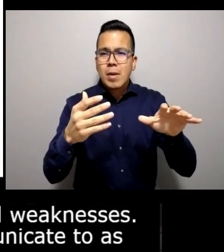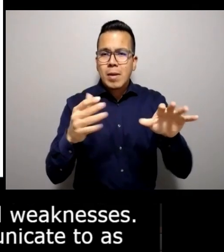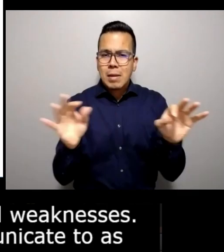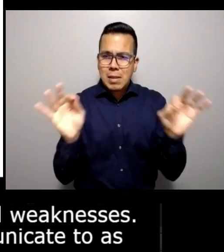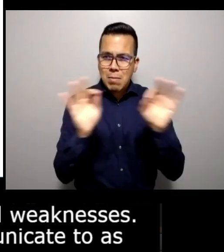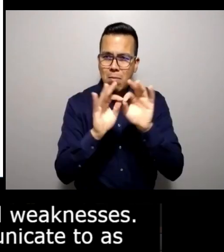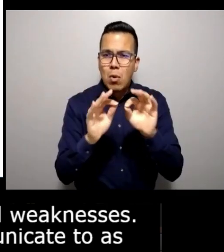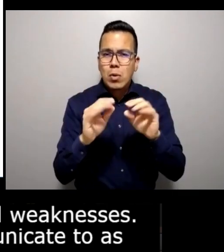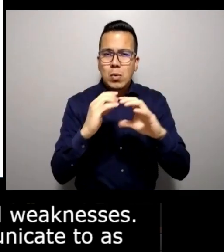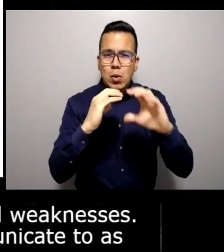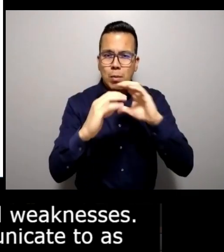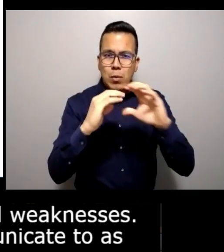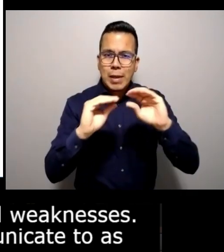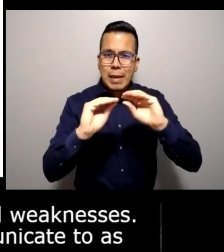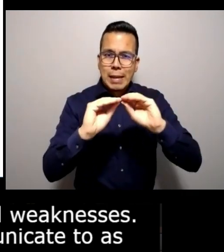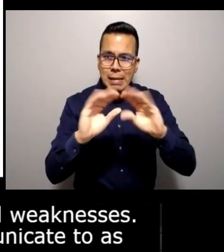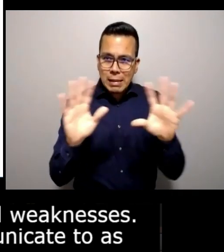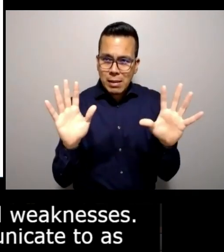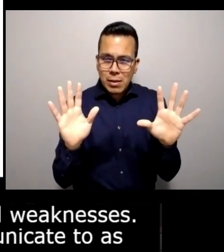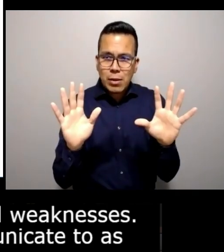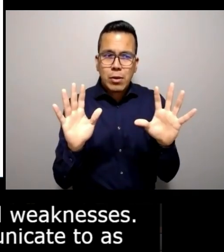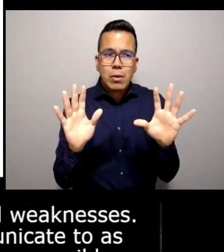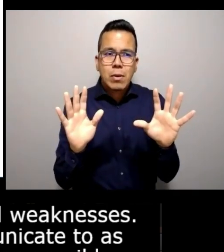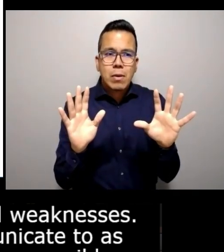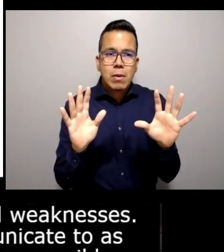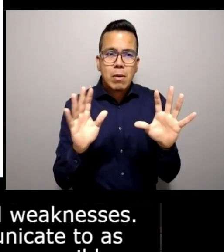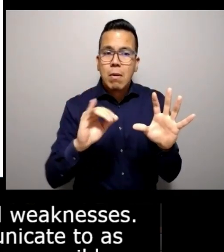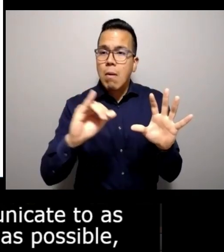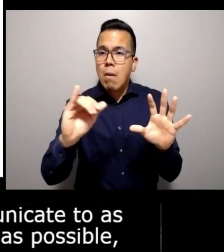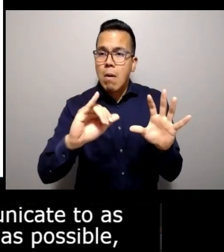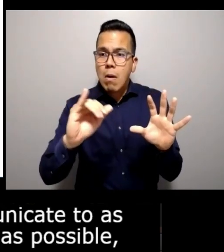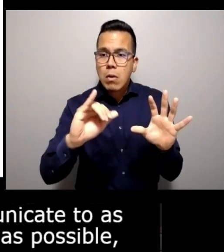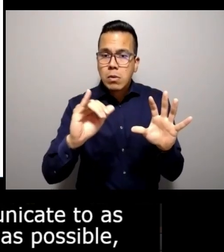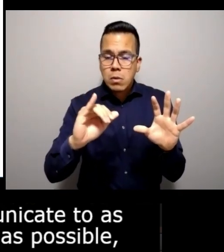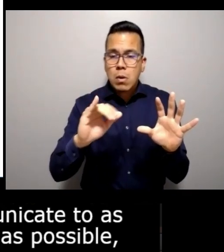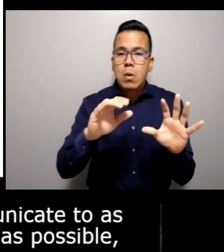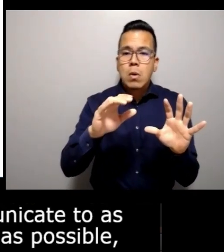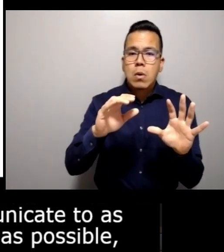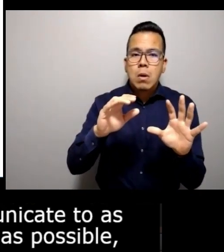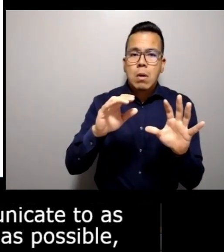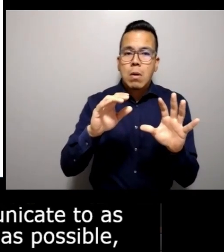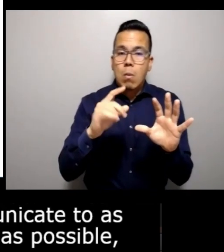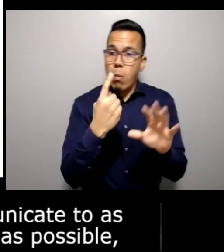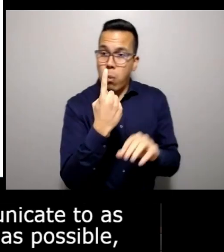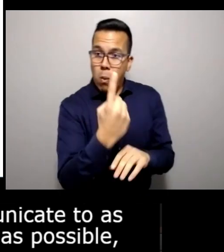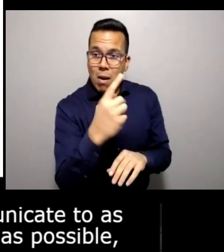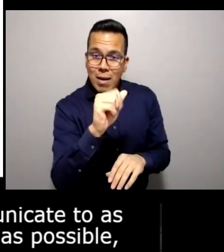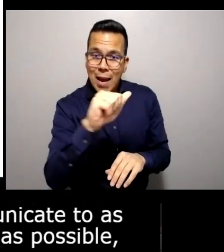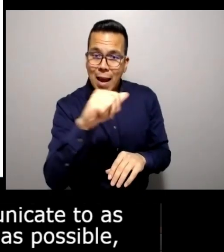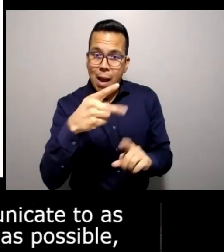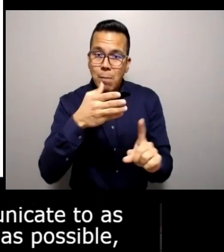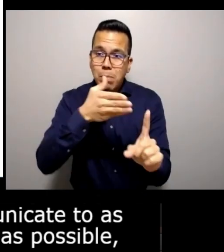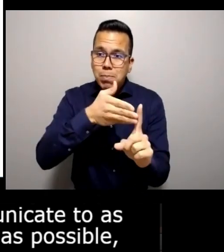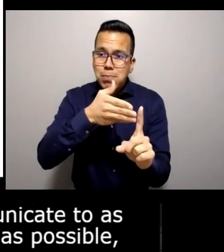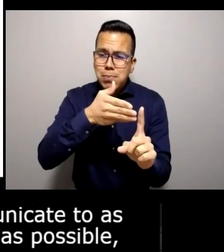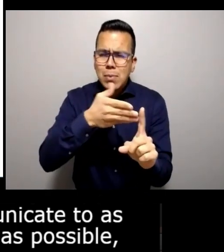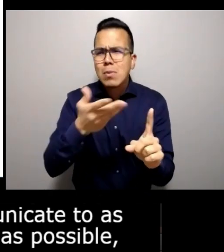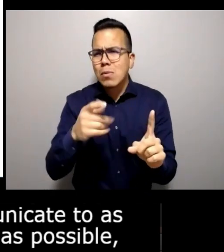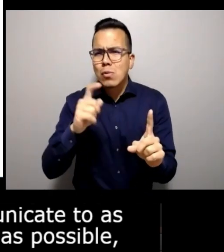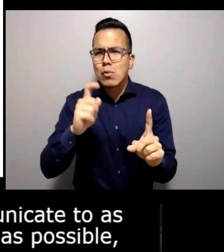of people as possible, it's good to be on more than one platform. and